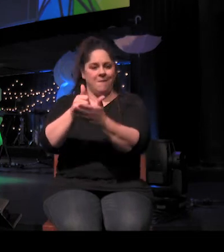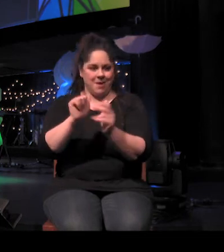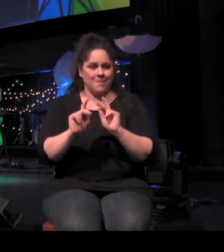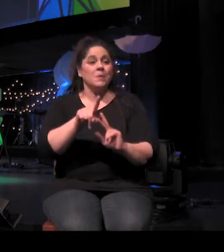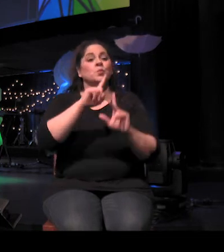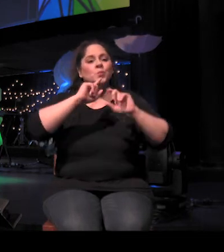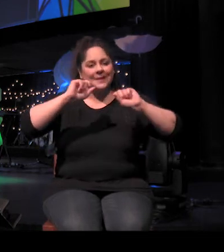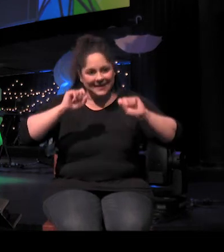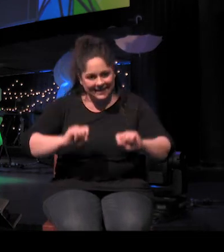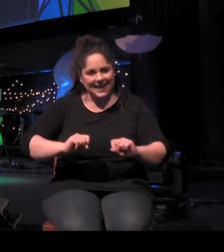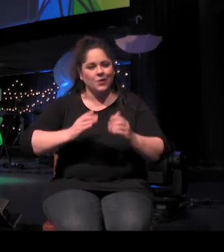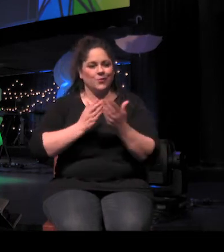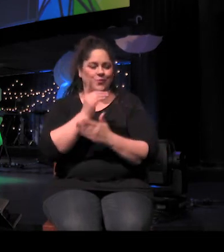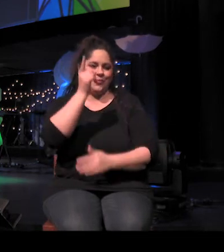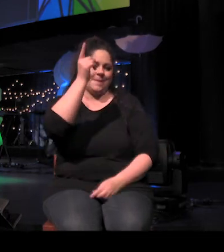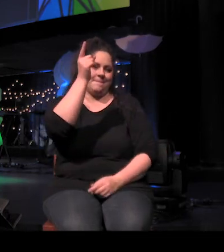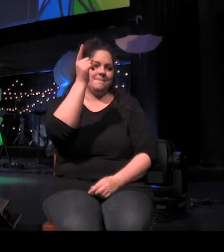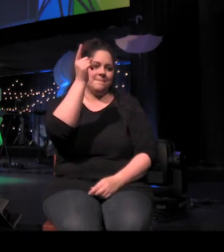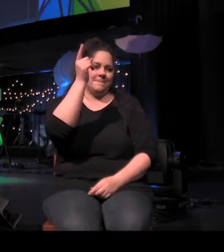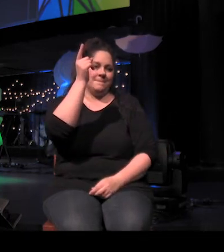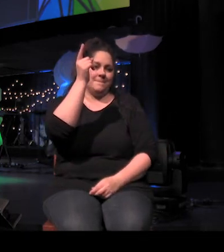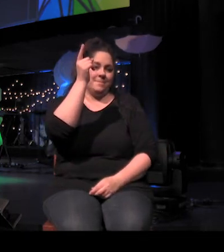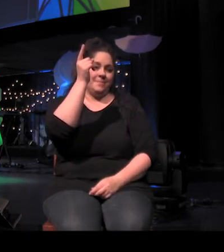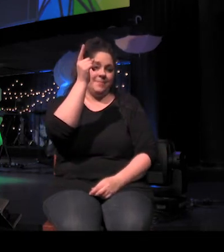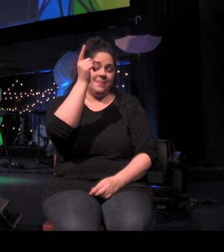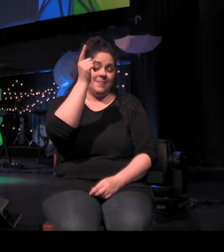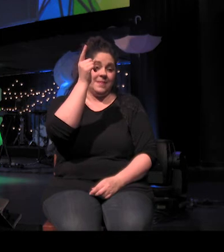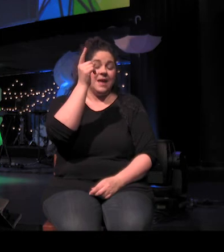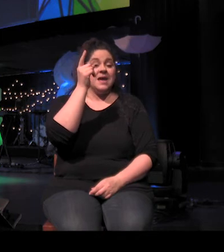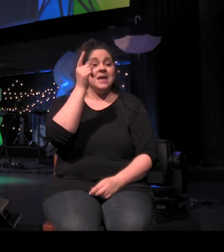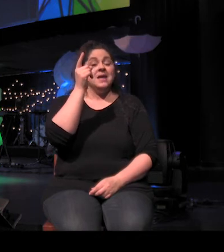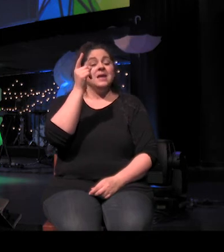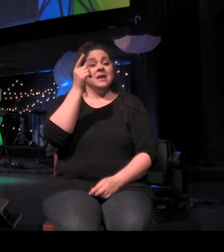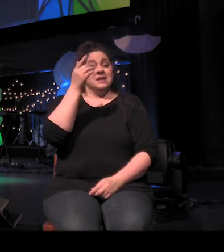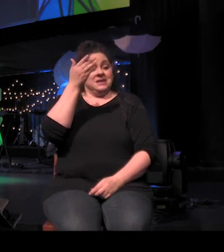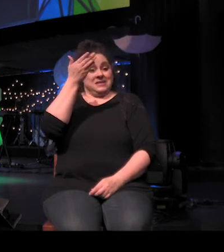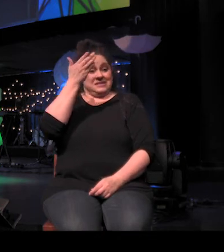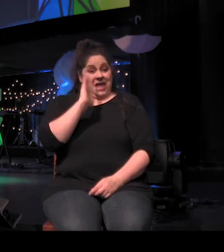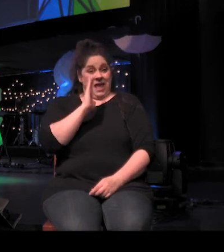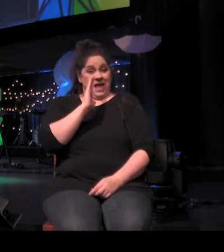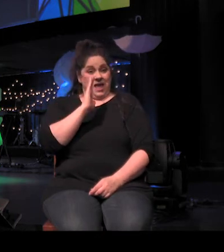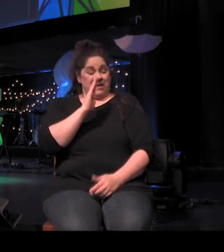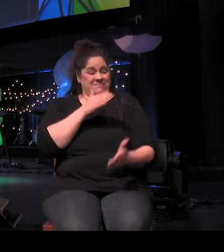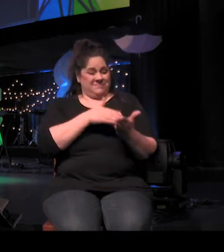And so Peter said, "There's grace for the humble, but God opposes the proud."